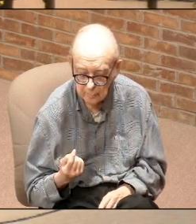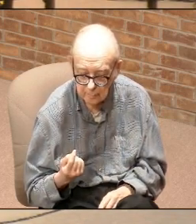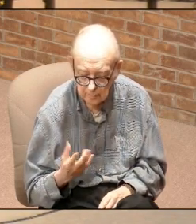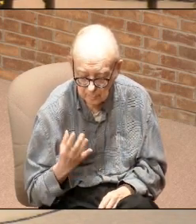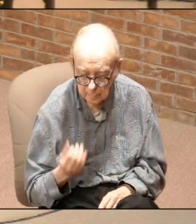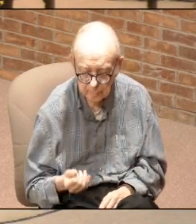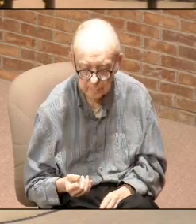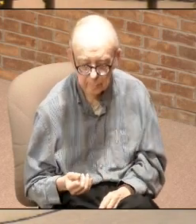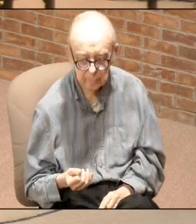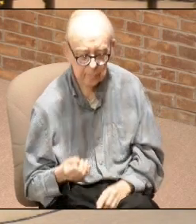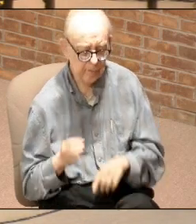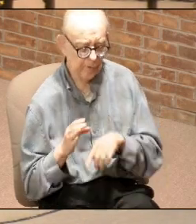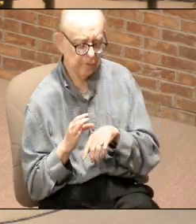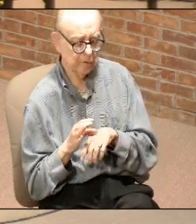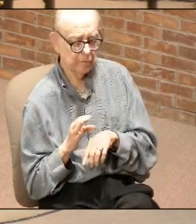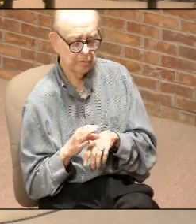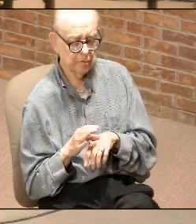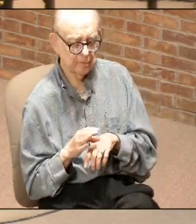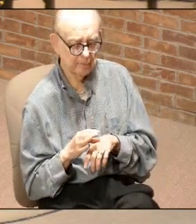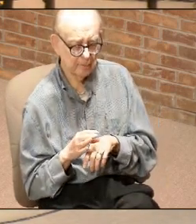because the church